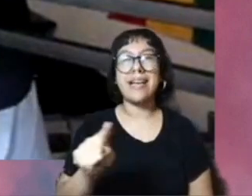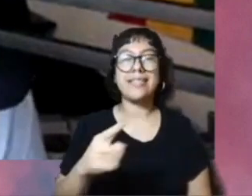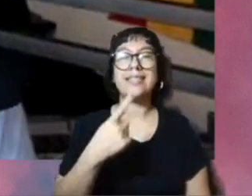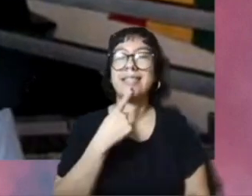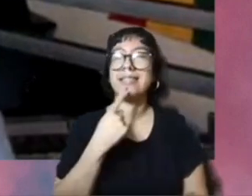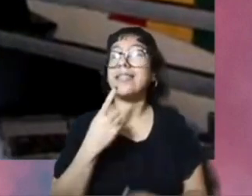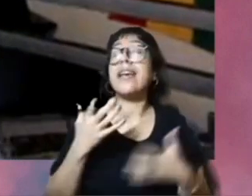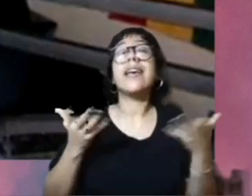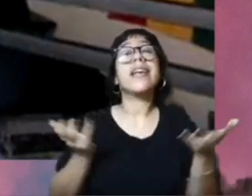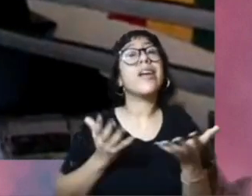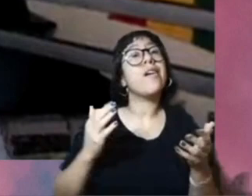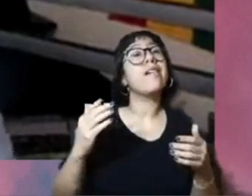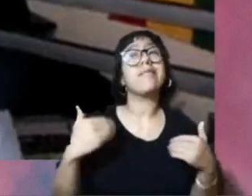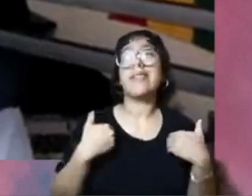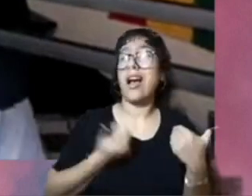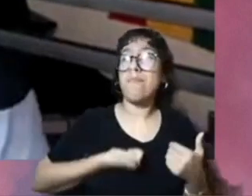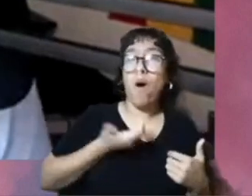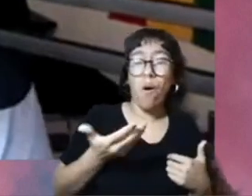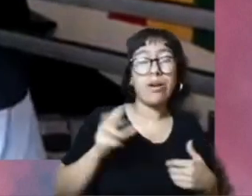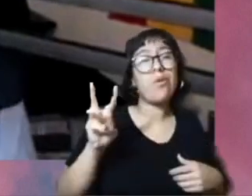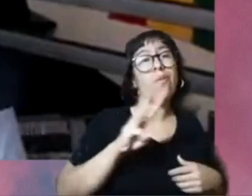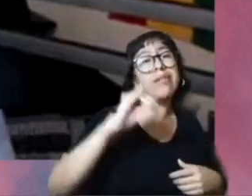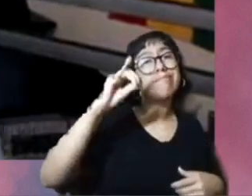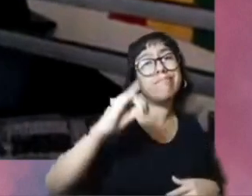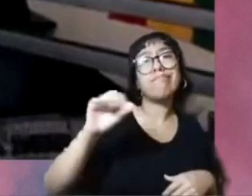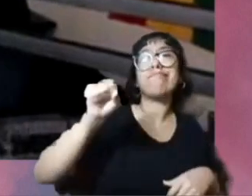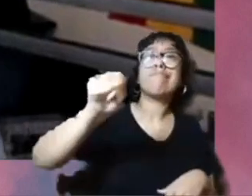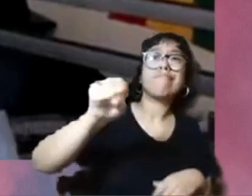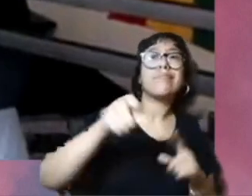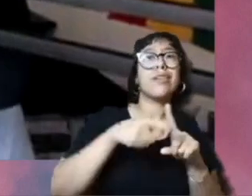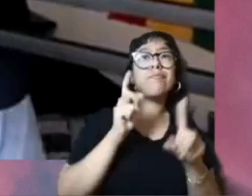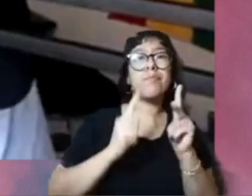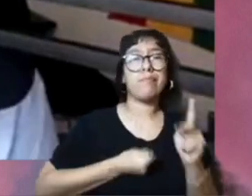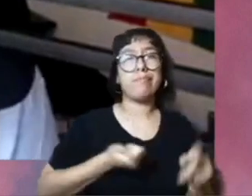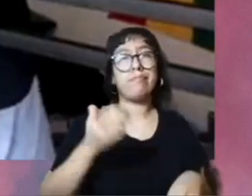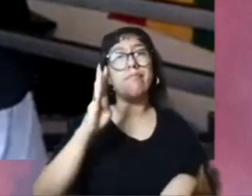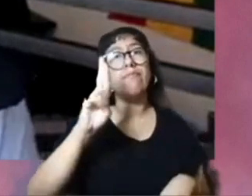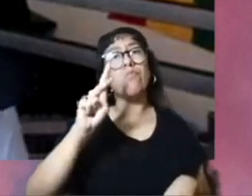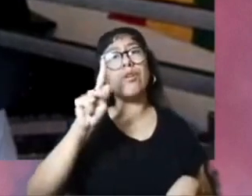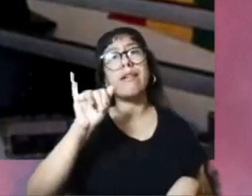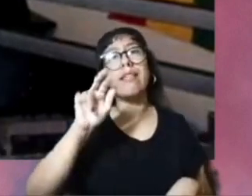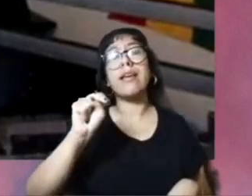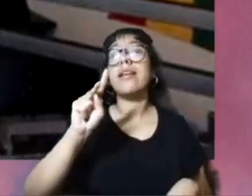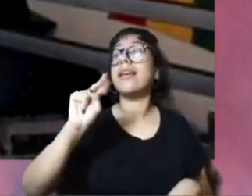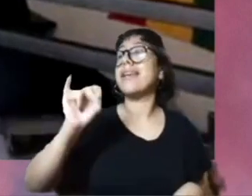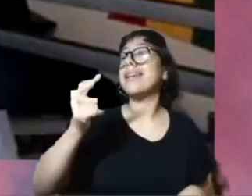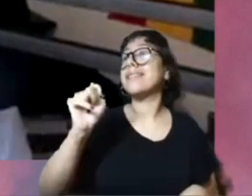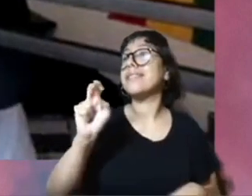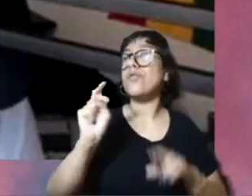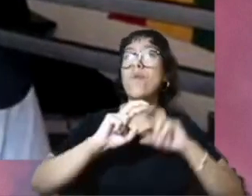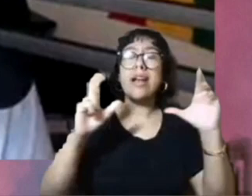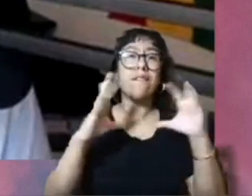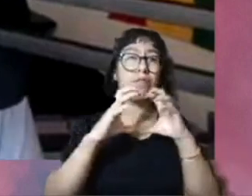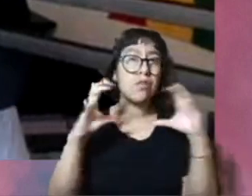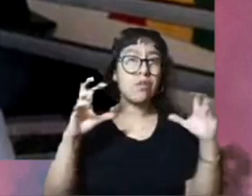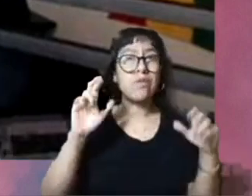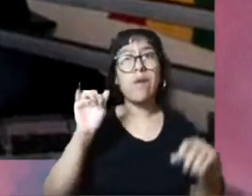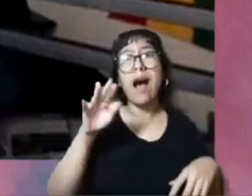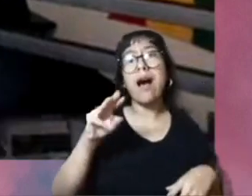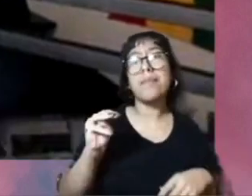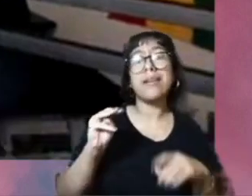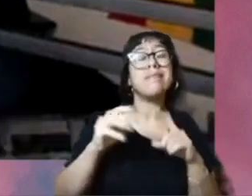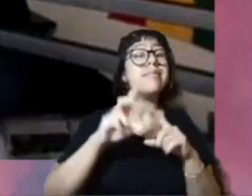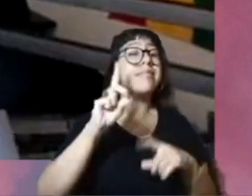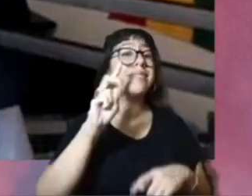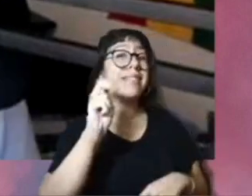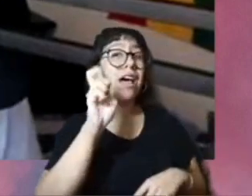here, young poets from West Oakland dap hands with poets from Brooklyn. Kingston prepares a bowl of ramen for Denver while St. Louis sits behind her and